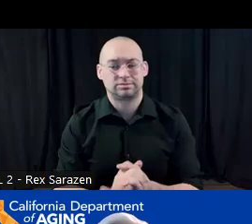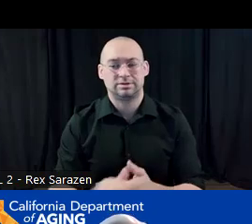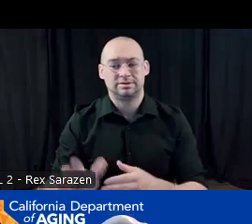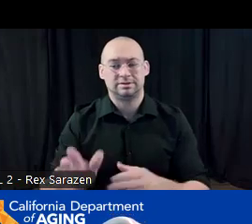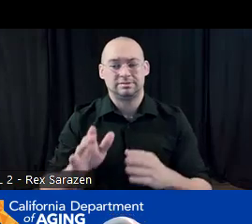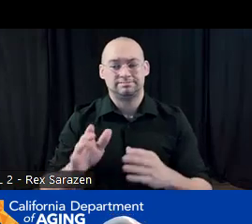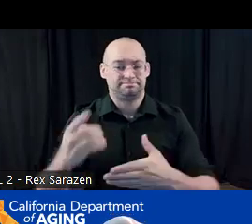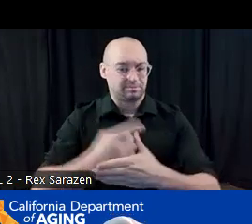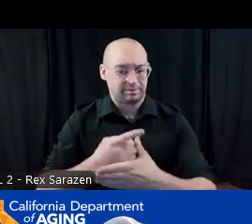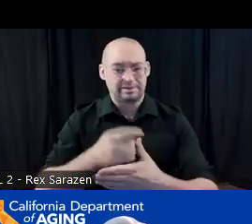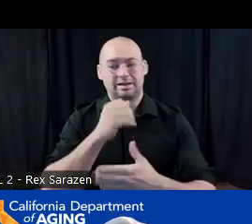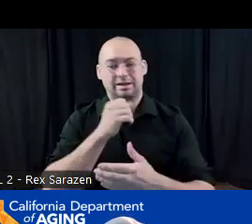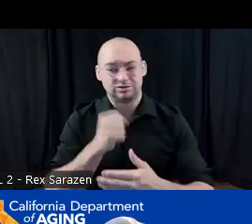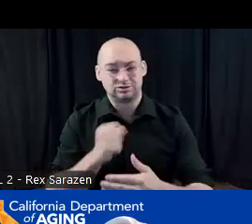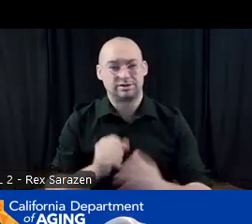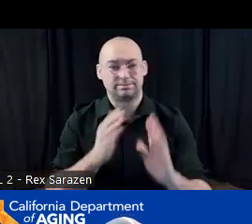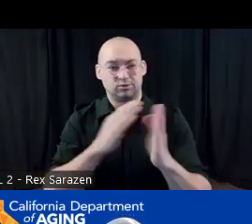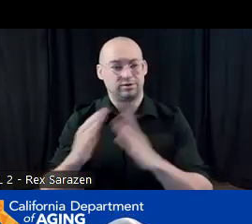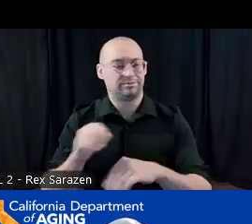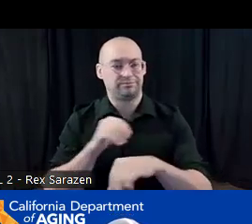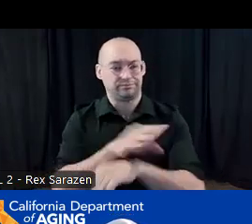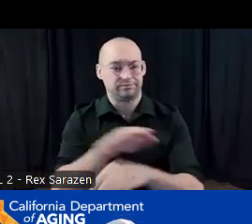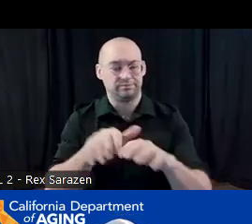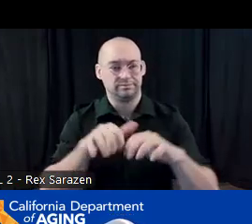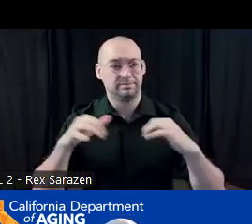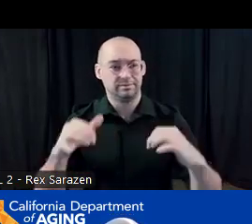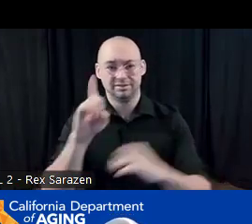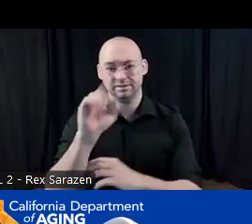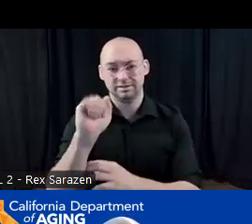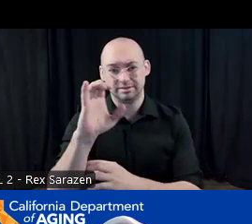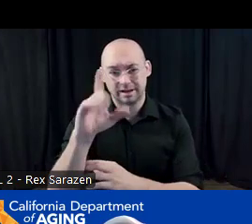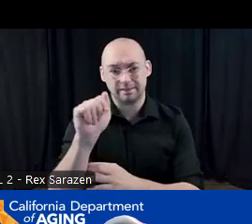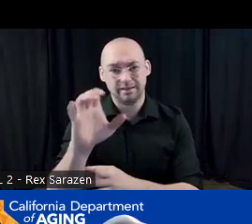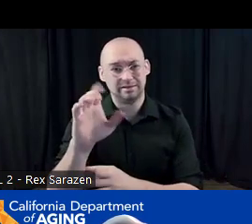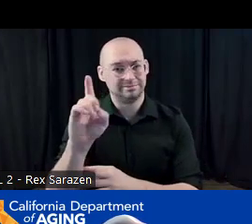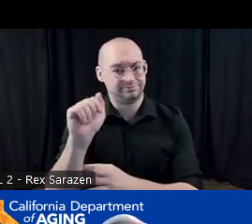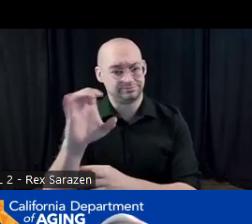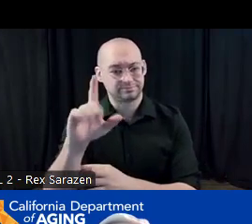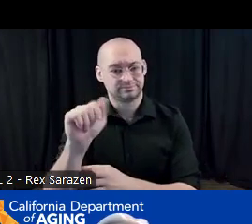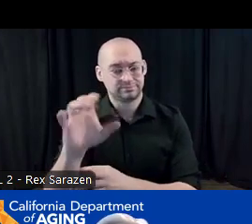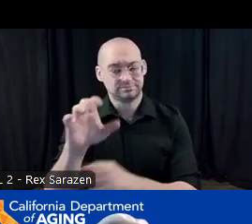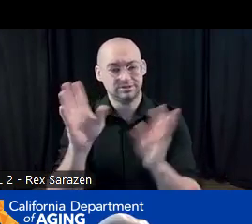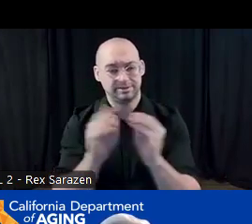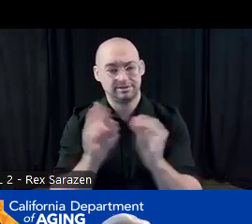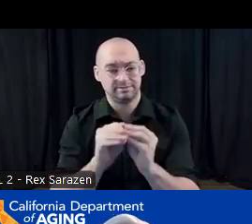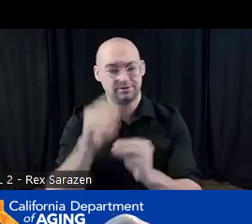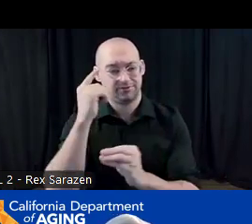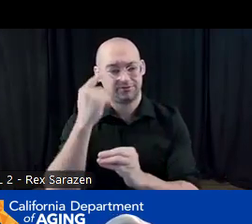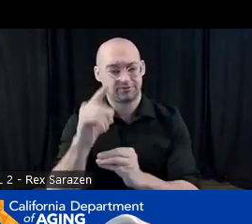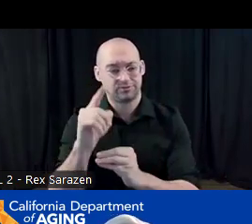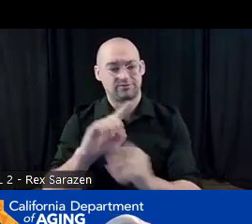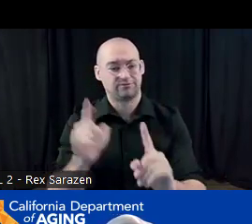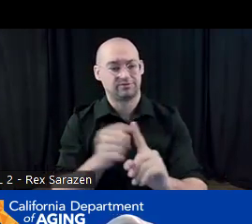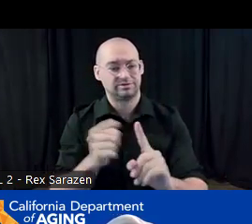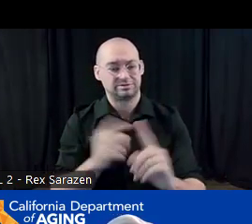Aging Community Living Advisory Committee, or DACLAC, DACLAC meeting for the first meeting for